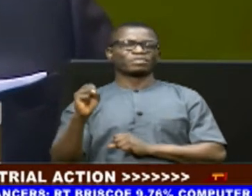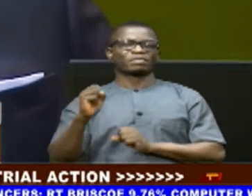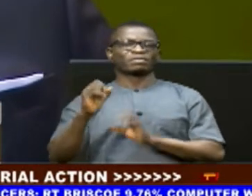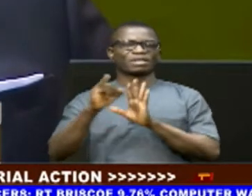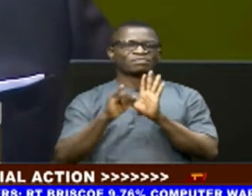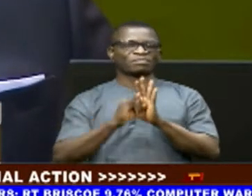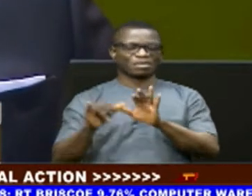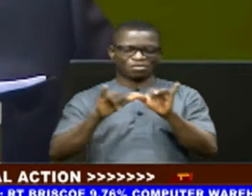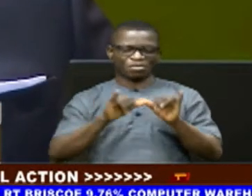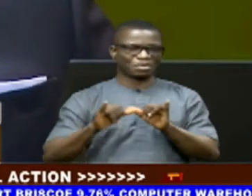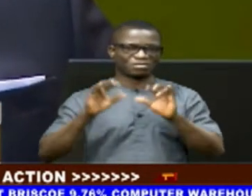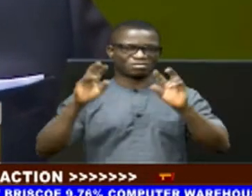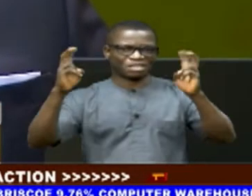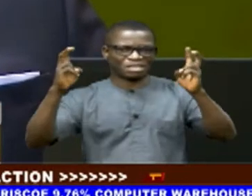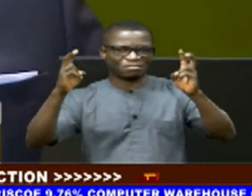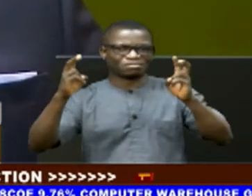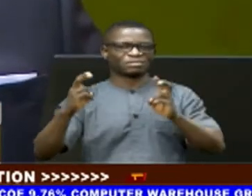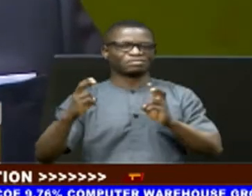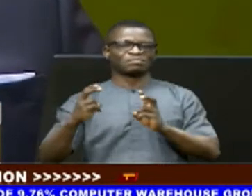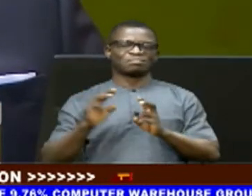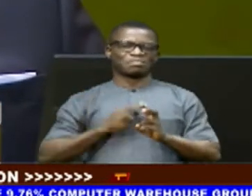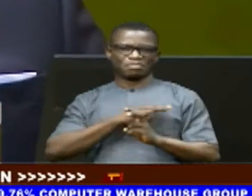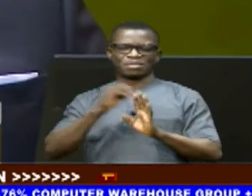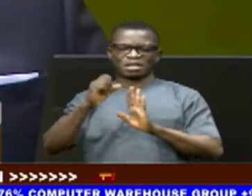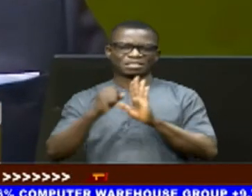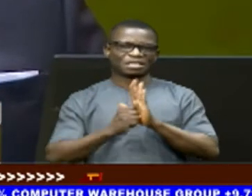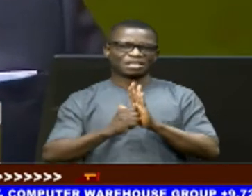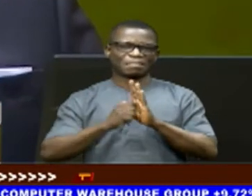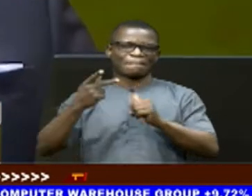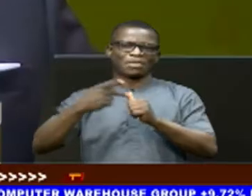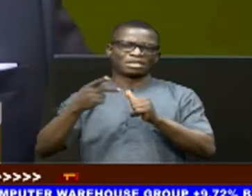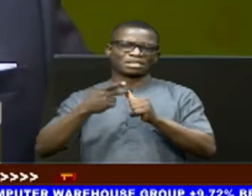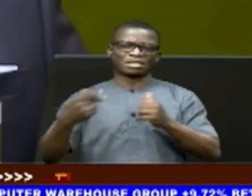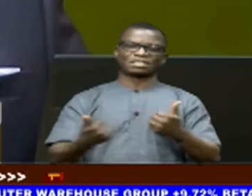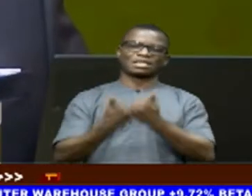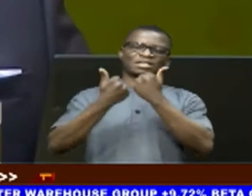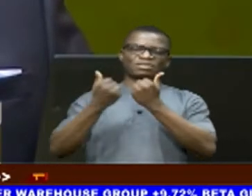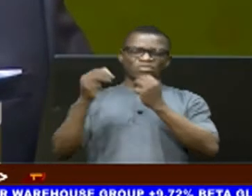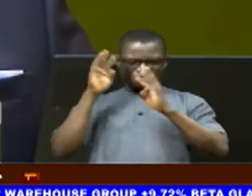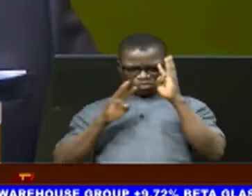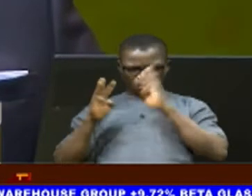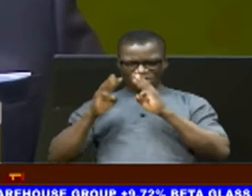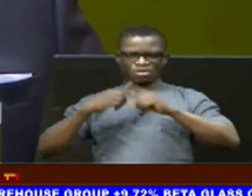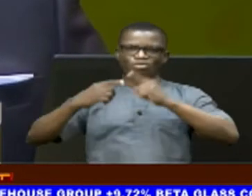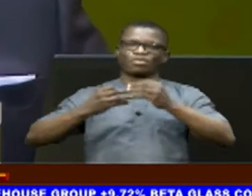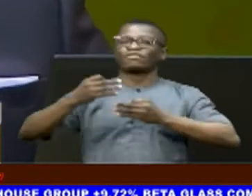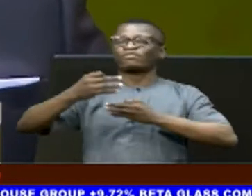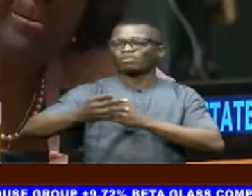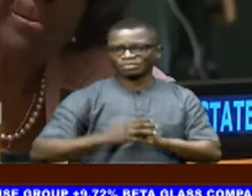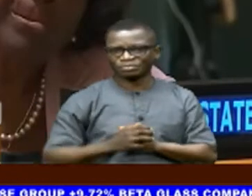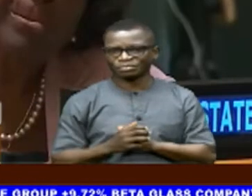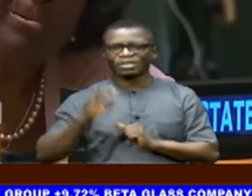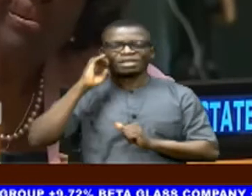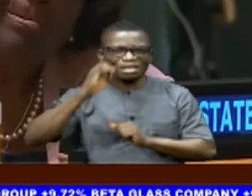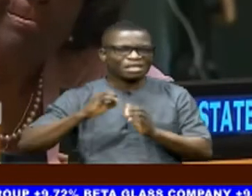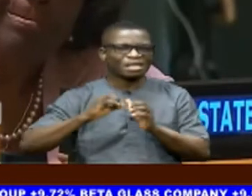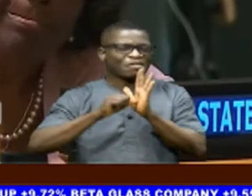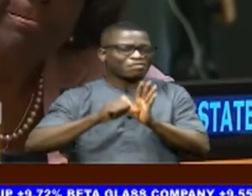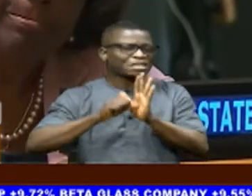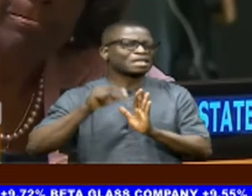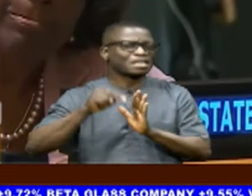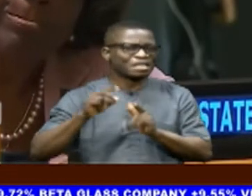that signal member states' priorities, challenges, and concerns going forward. He accentuated the need to